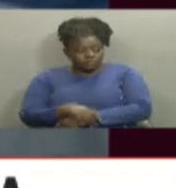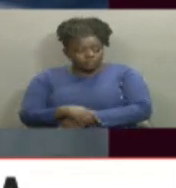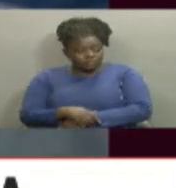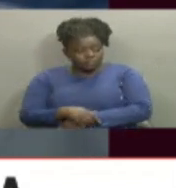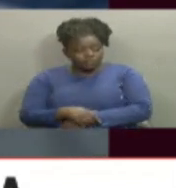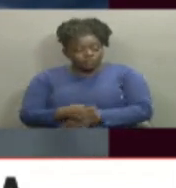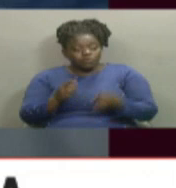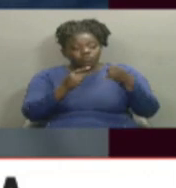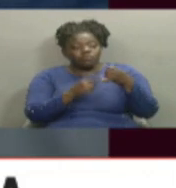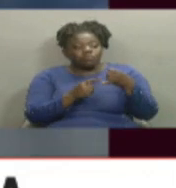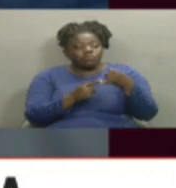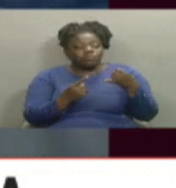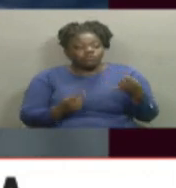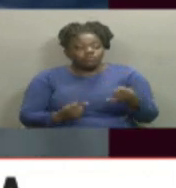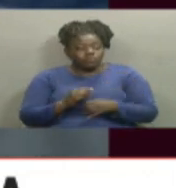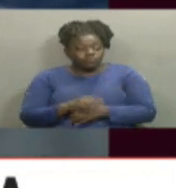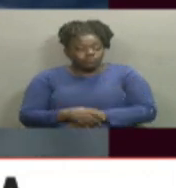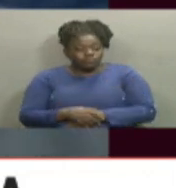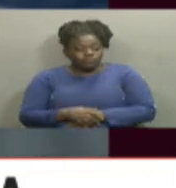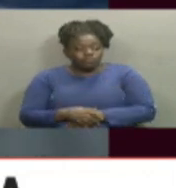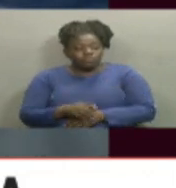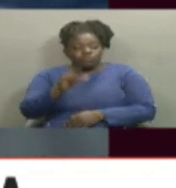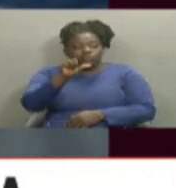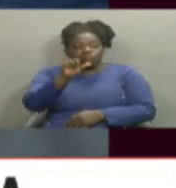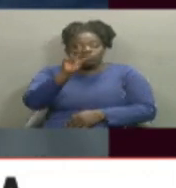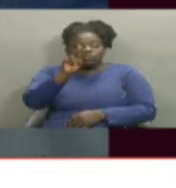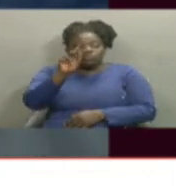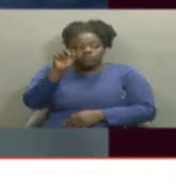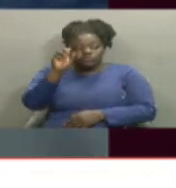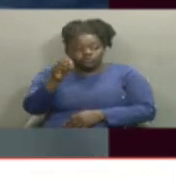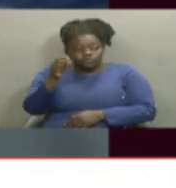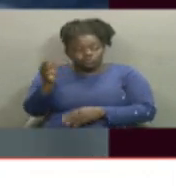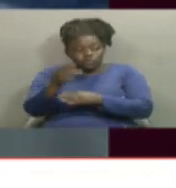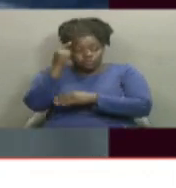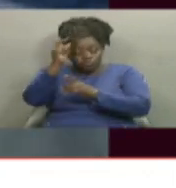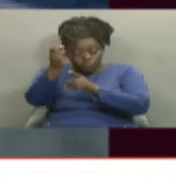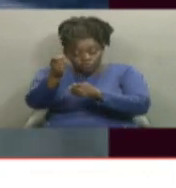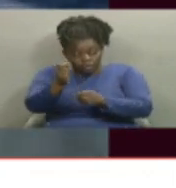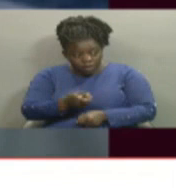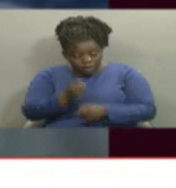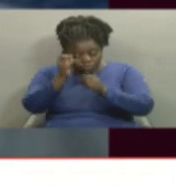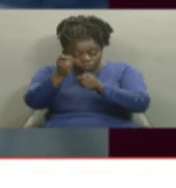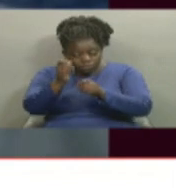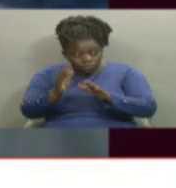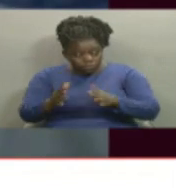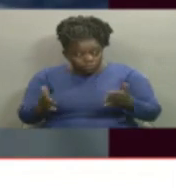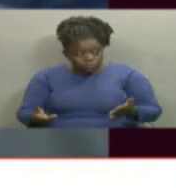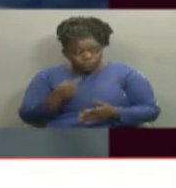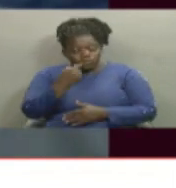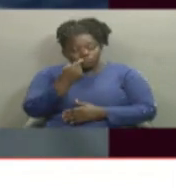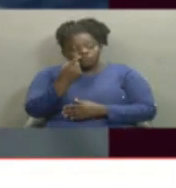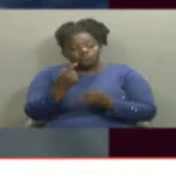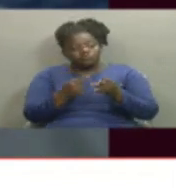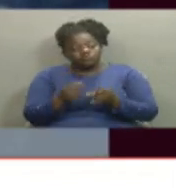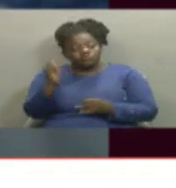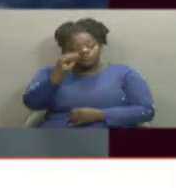1. Honorable William Ruto, Minister for Agriculture. 2. Honorable Samuel Ongeri,